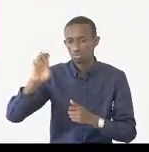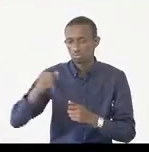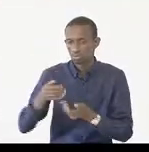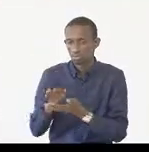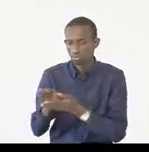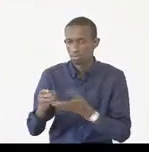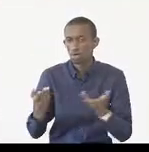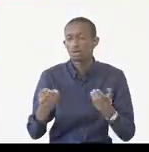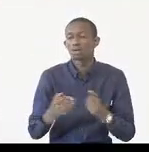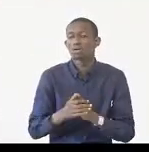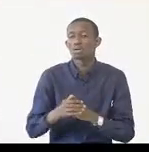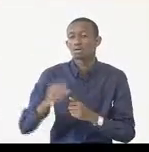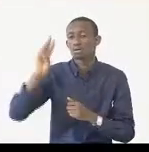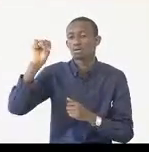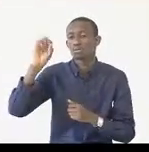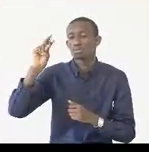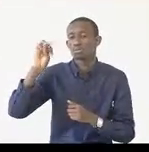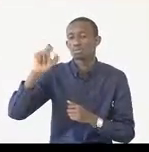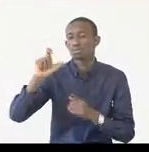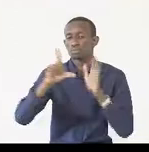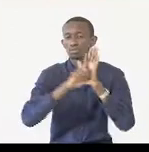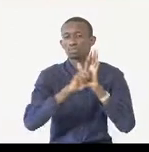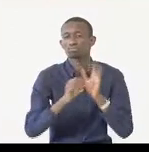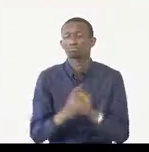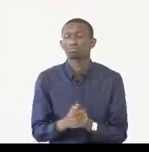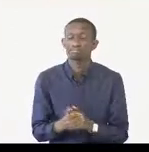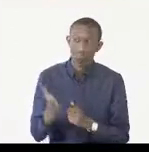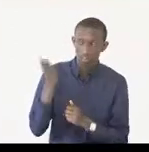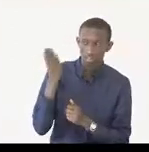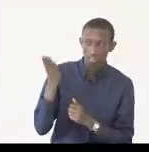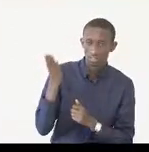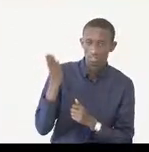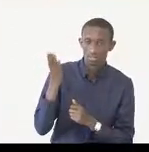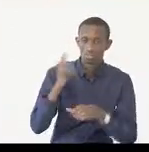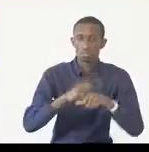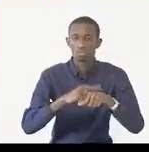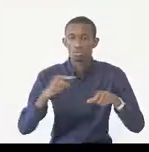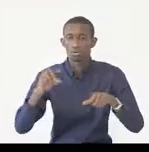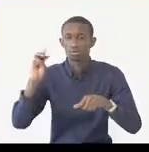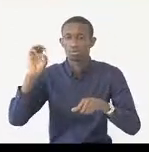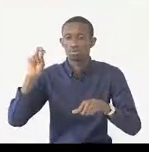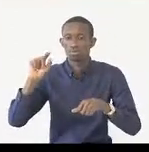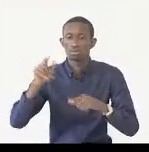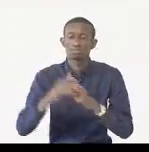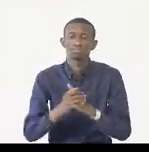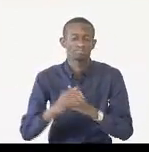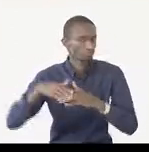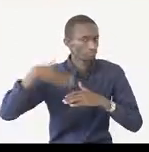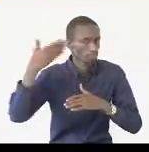of momentum. In another word, this will be the momentum after collision. So let's say